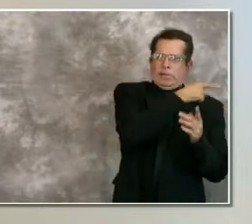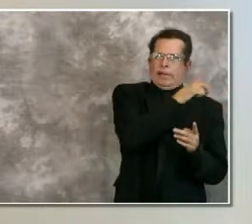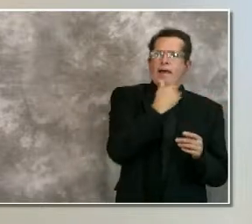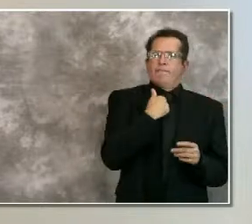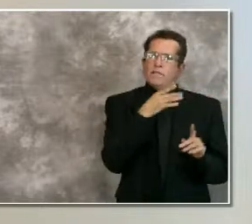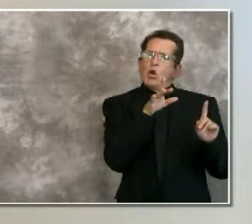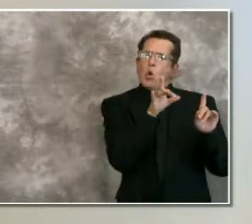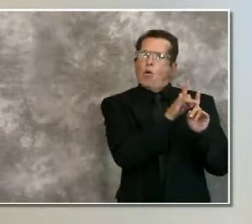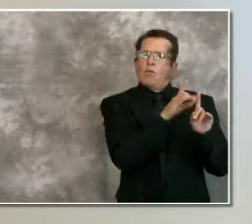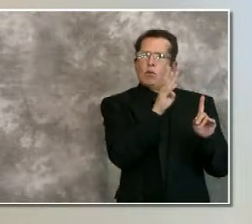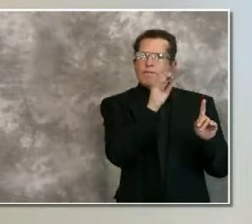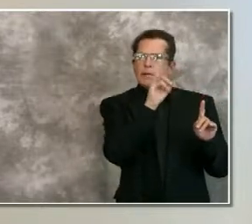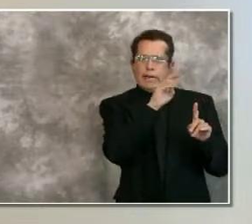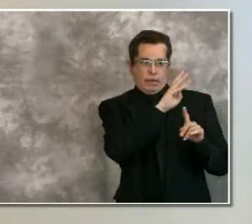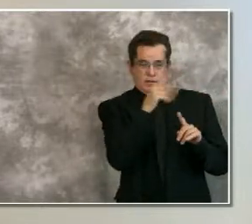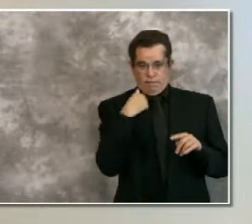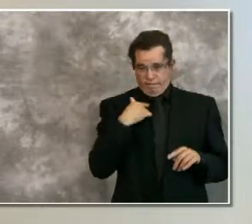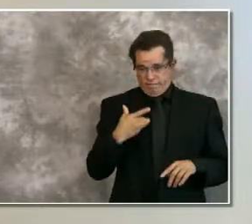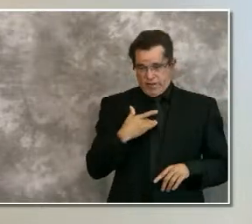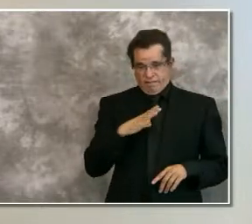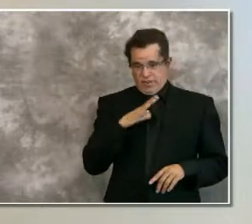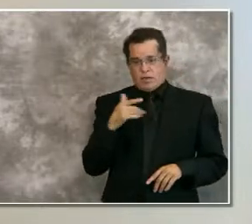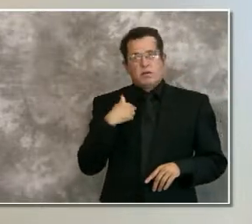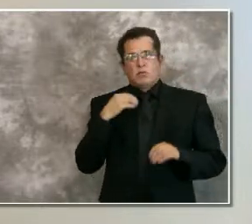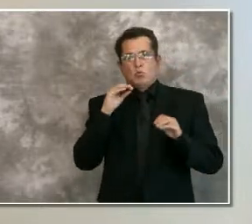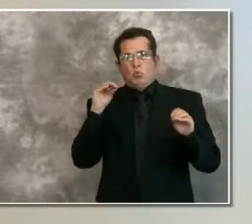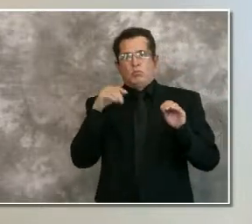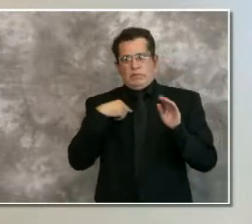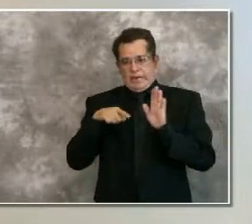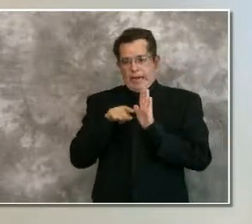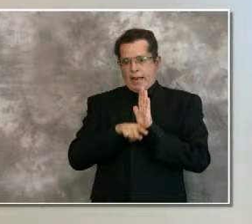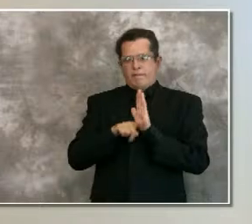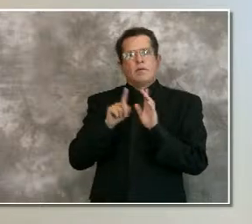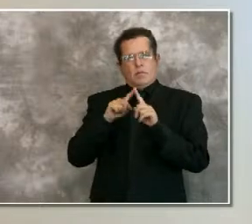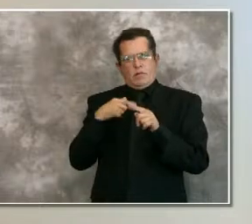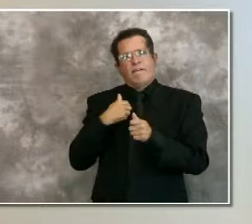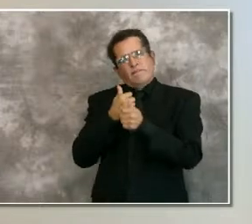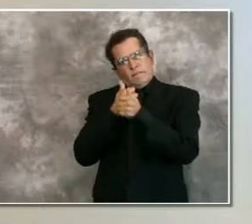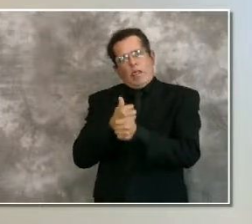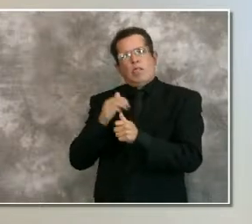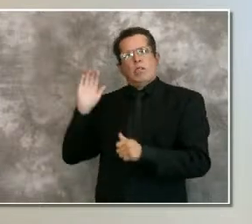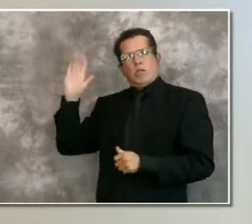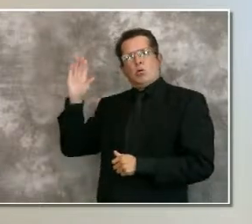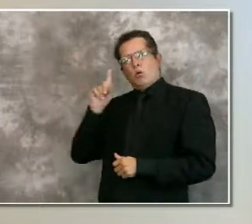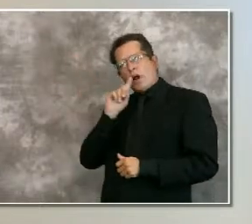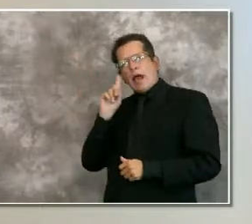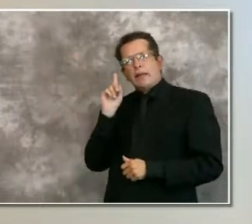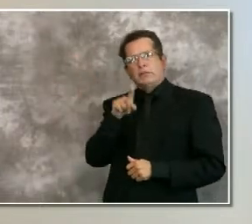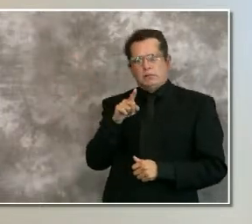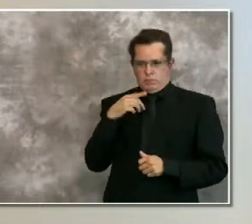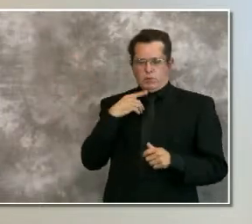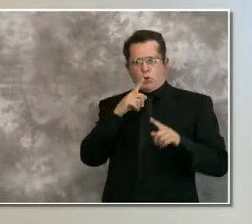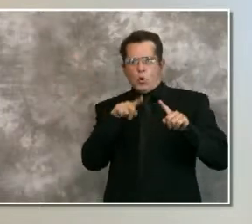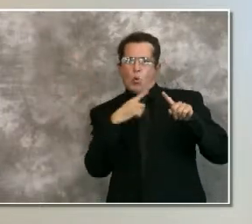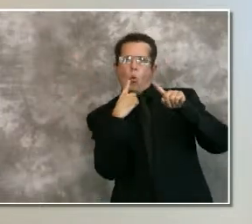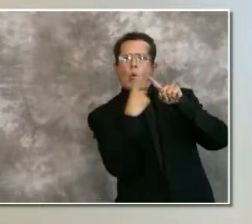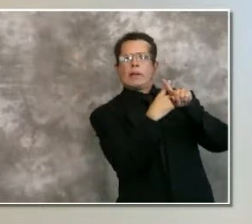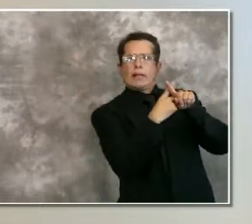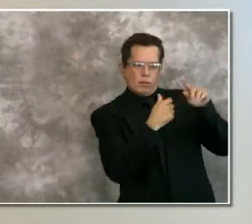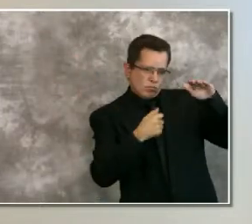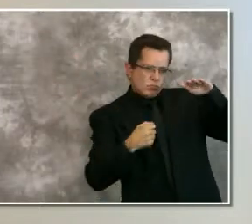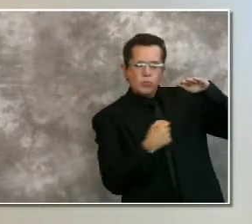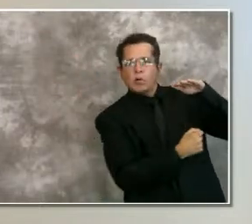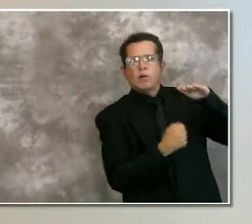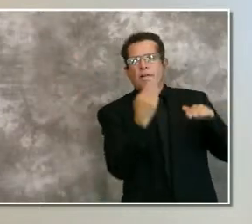I have no symptoms and feel great and have tested negative, I am following the public health guidance around quarantine.